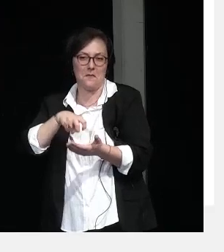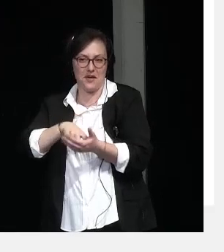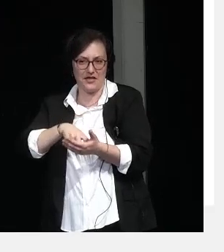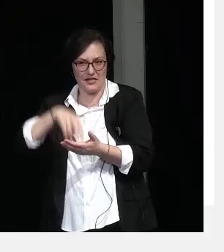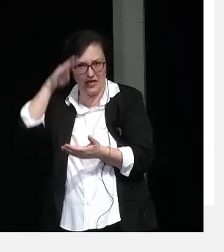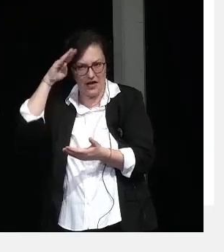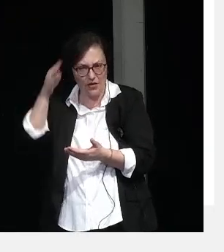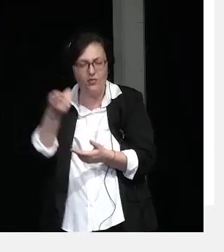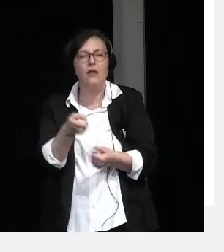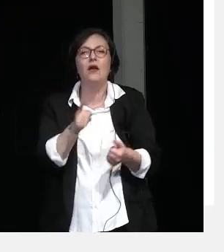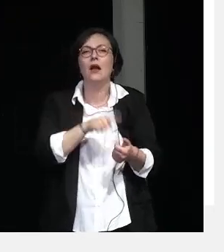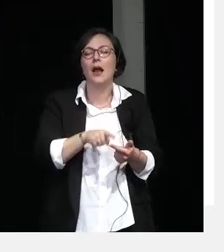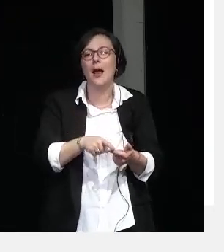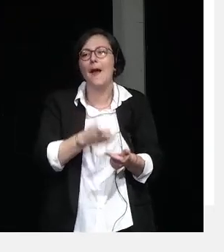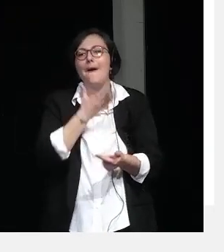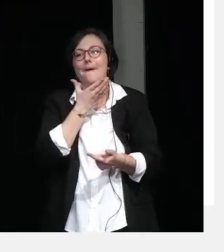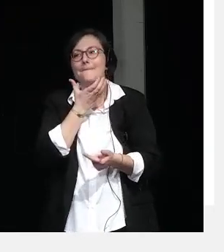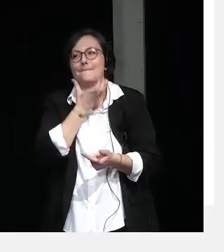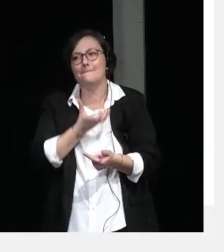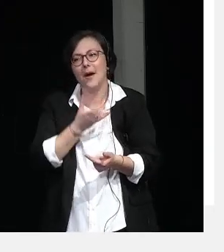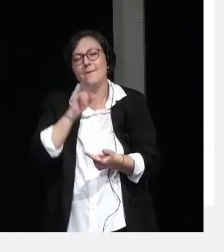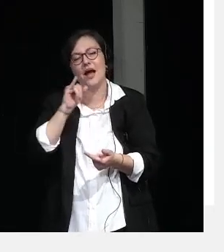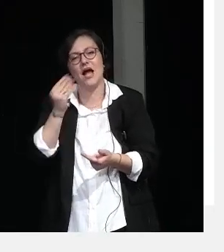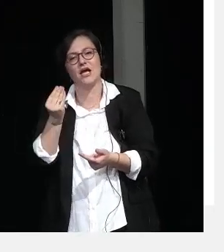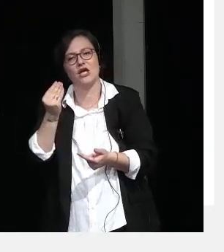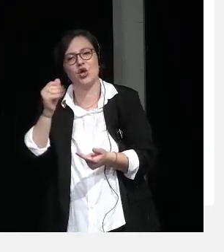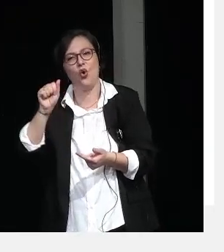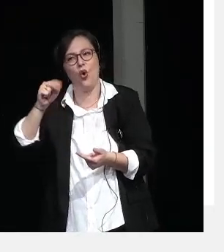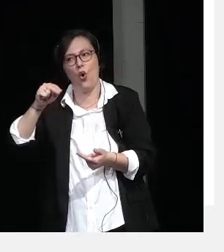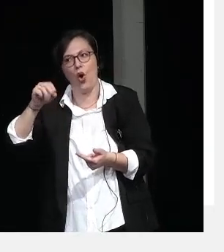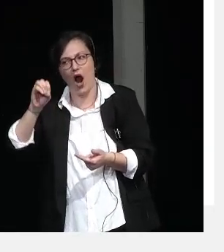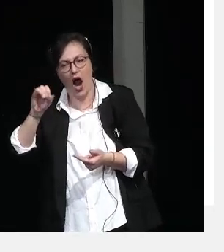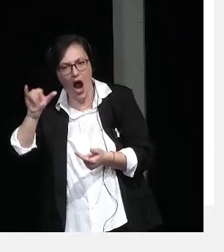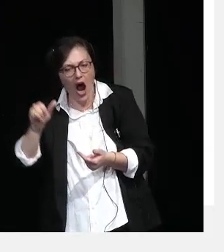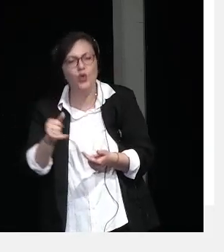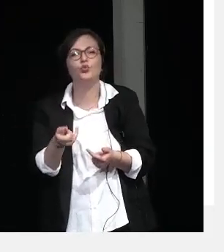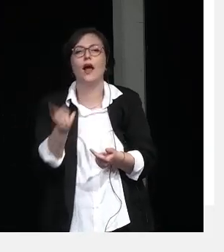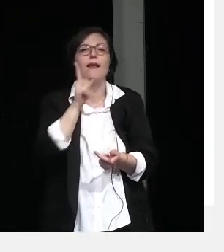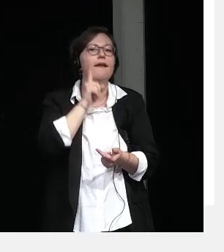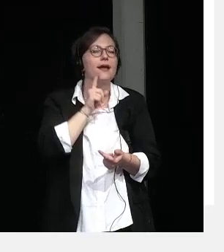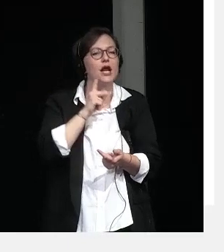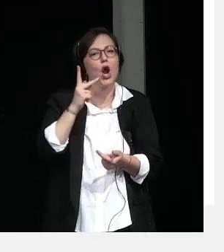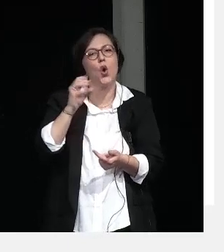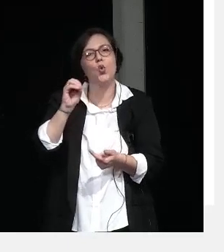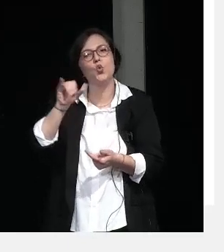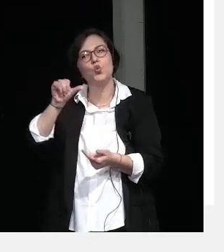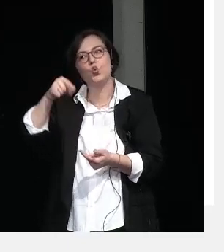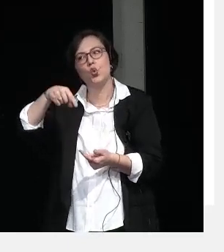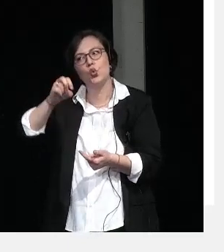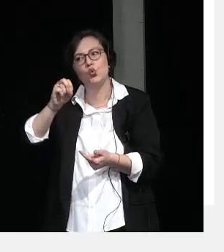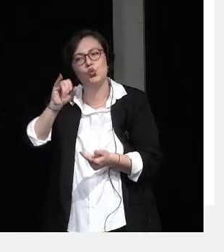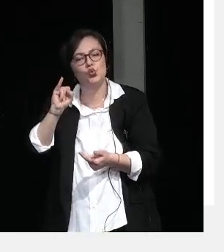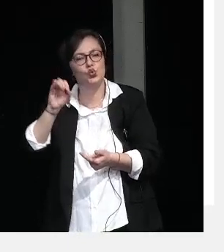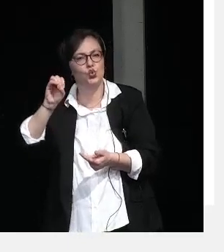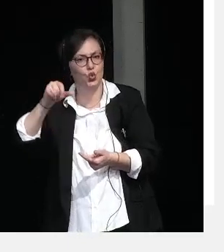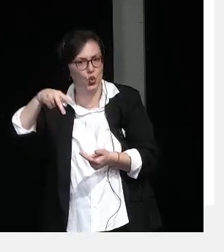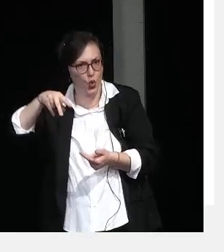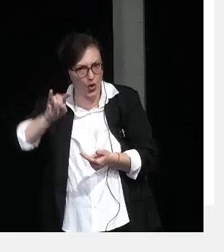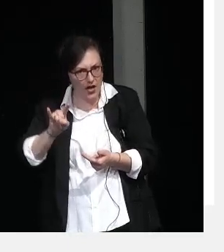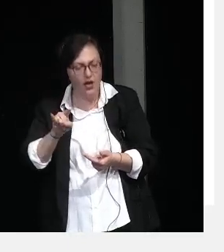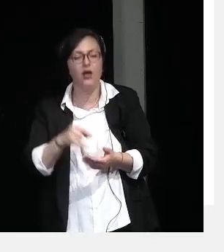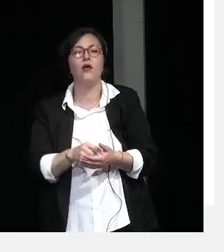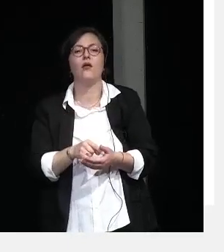British Council. Katerina Guziouli, who came down from the shadows. She's our production manager,